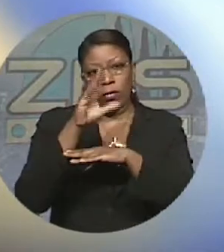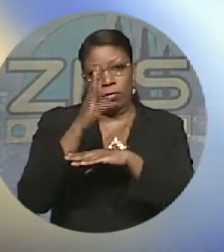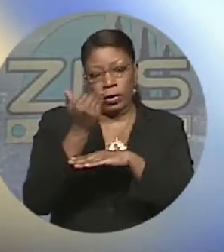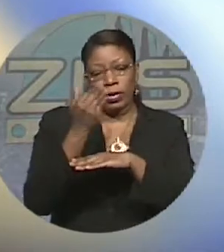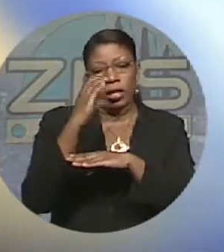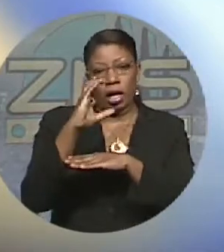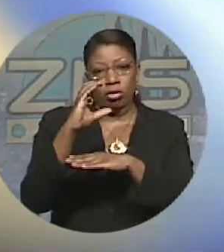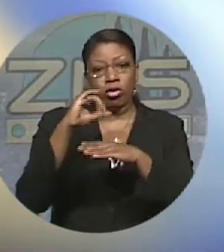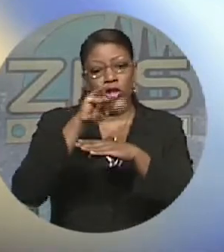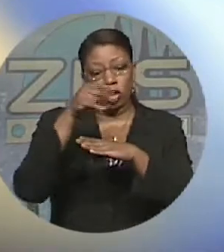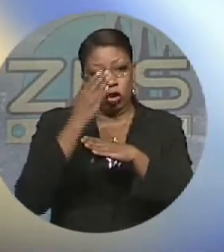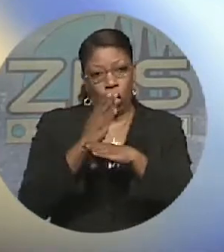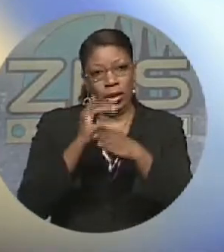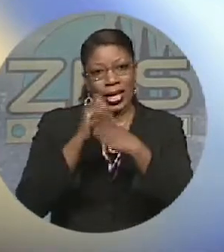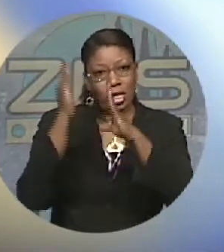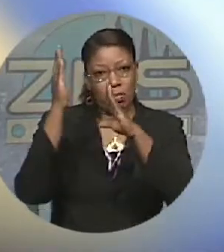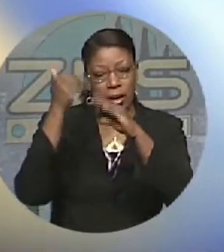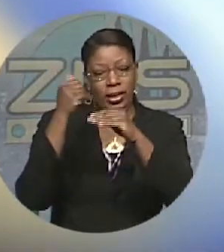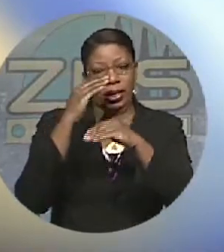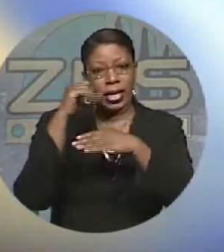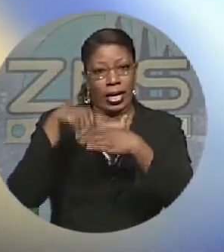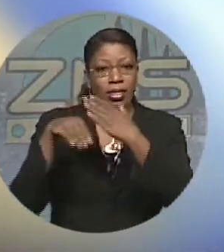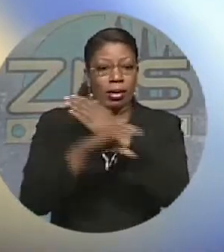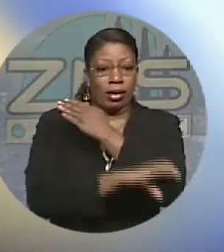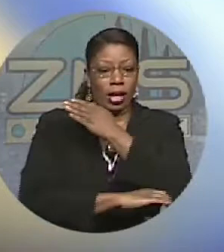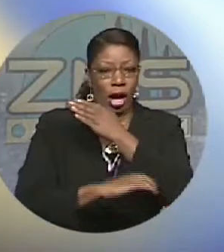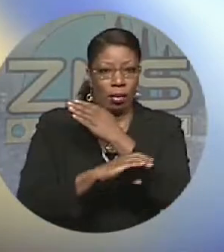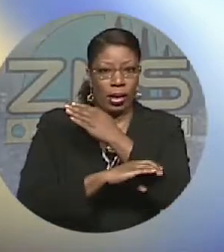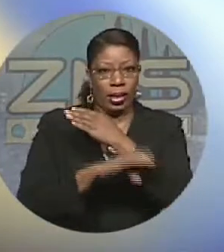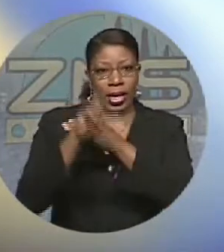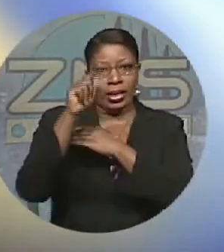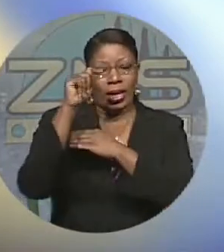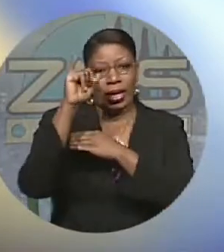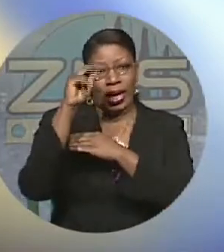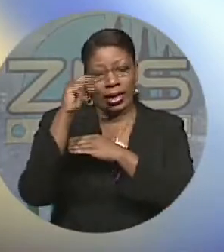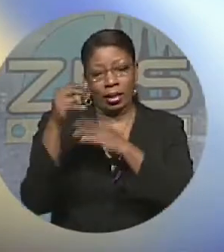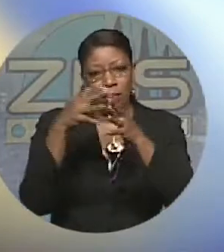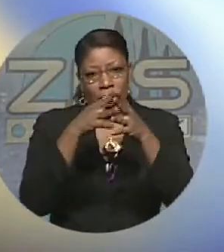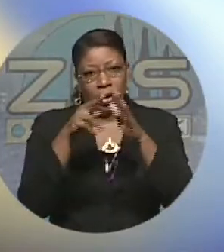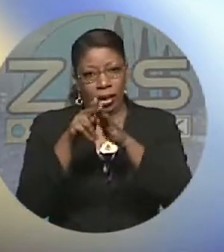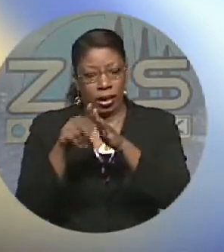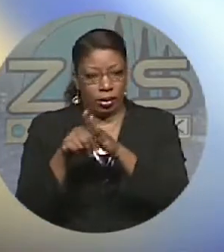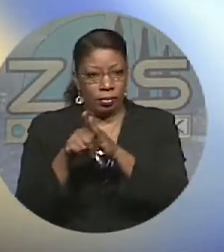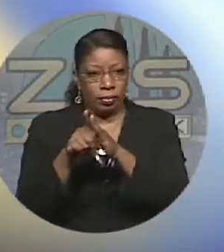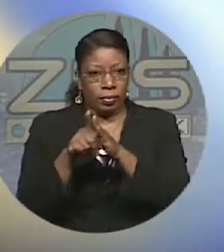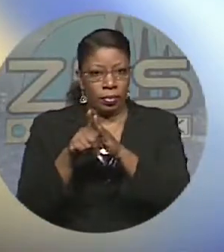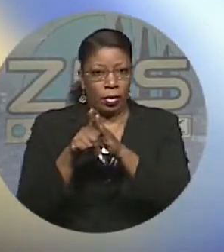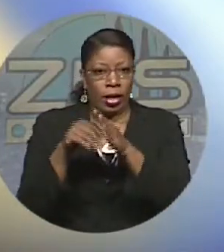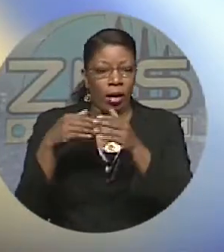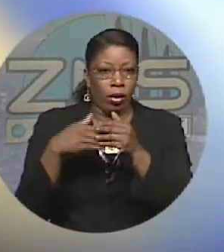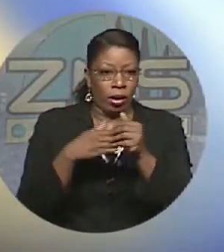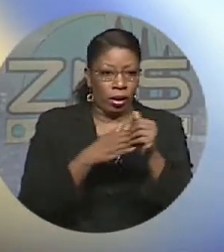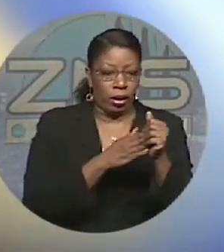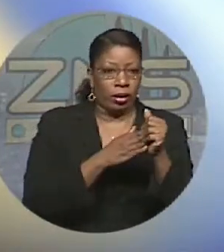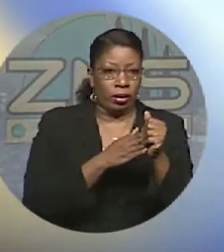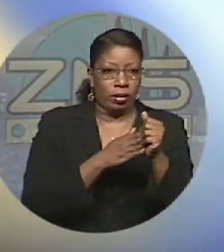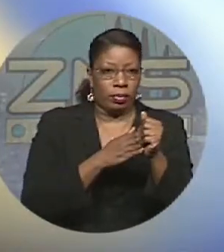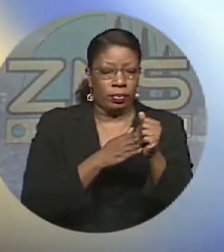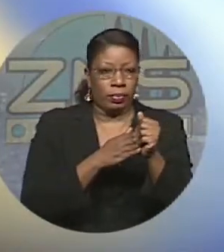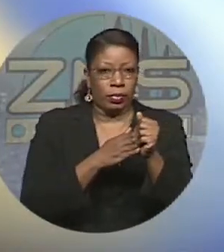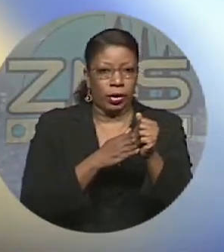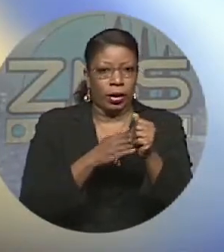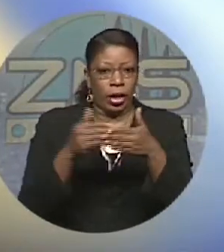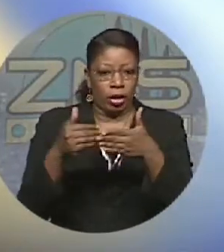500 of those jobs expected to be in the Caribbean, Latin American, and Mexican markets, where acquisitions have led to duplications. Now, the